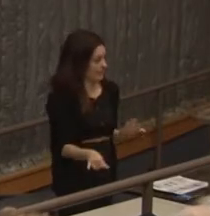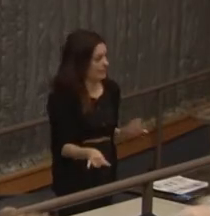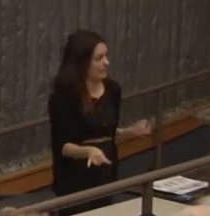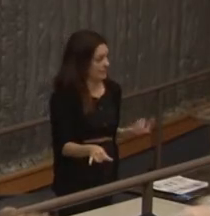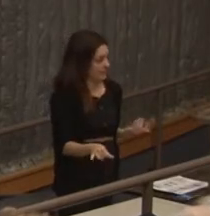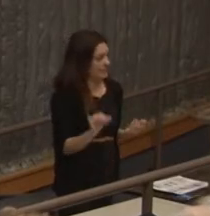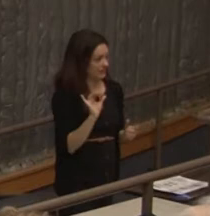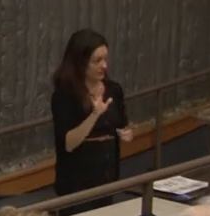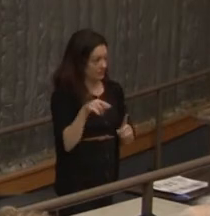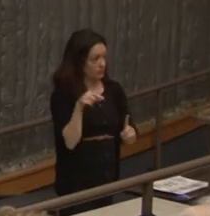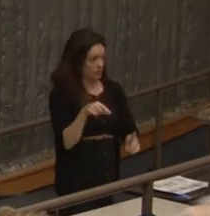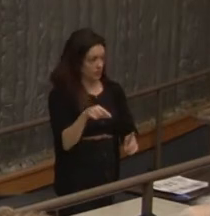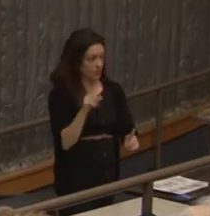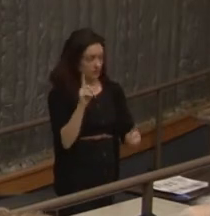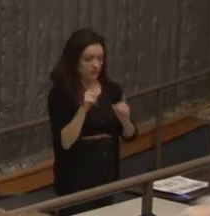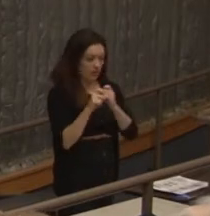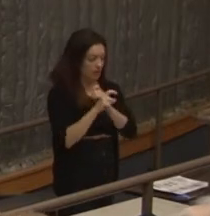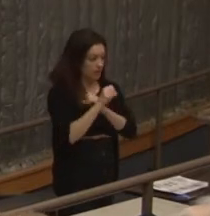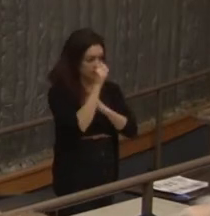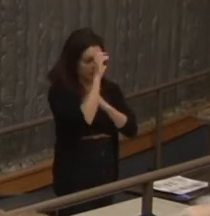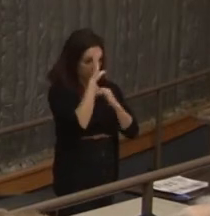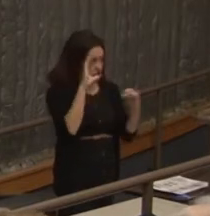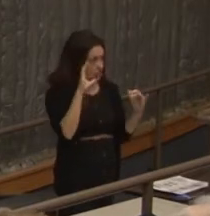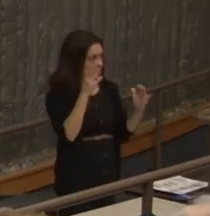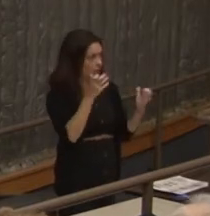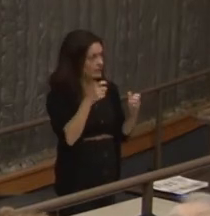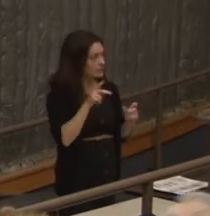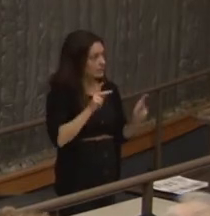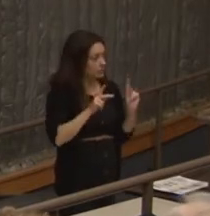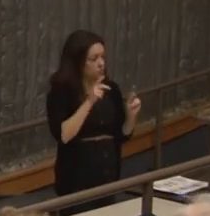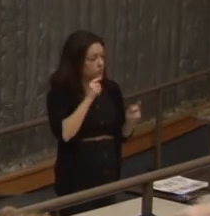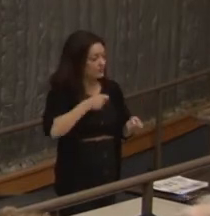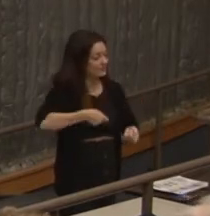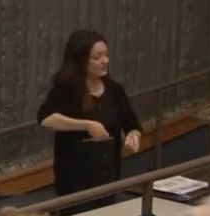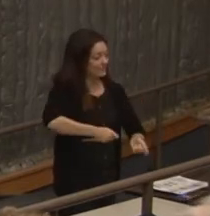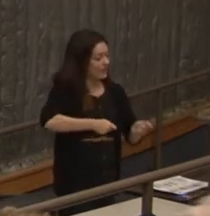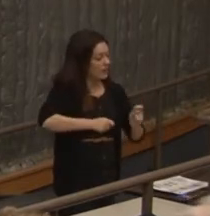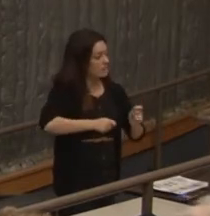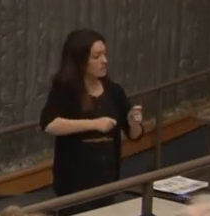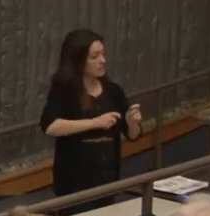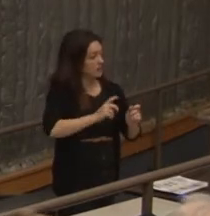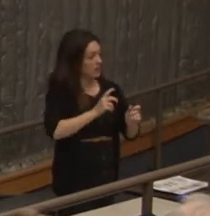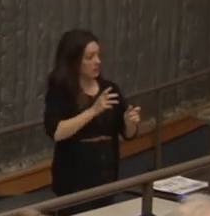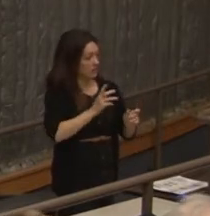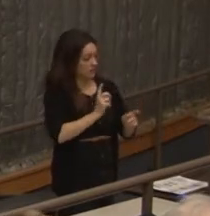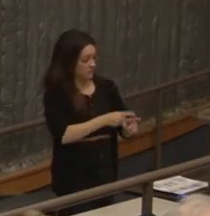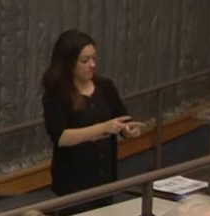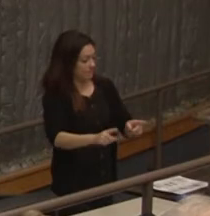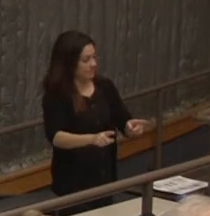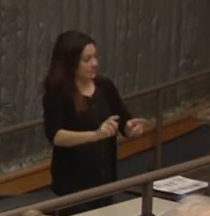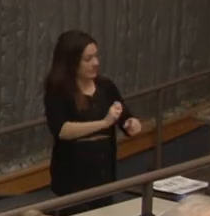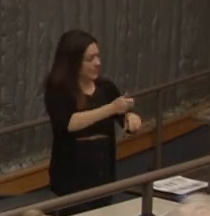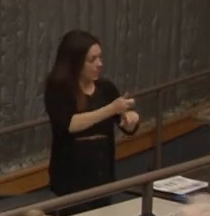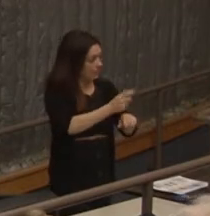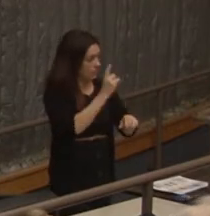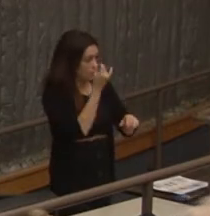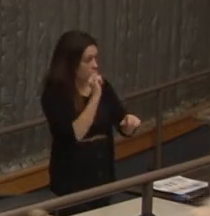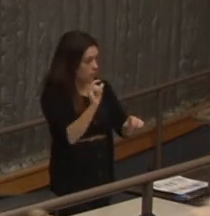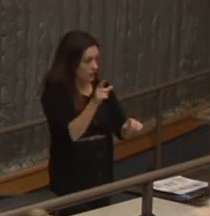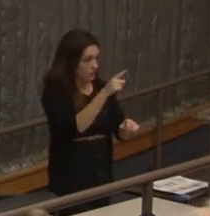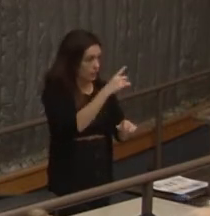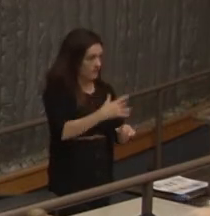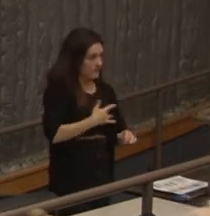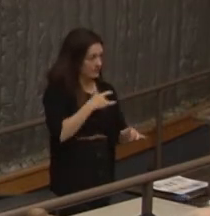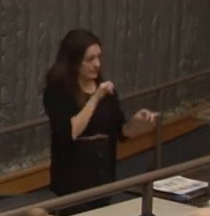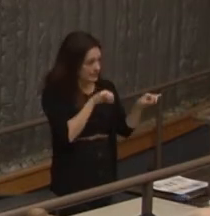a complex vision of the scene at Ponari, he forces us to try to conjure up in our imagination